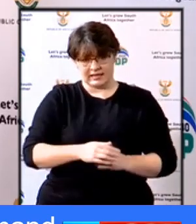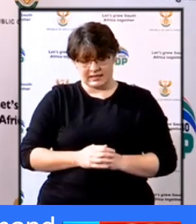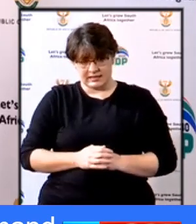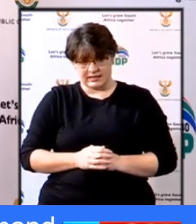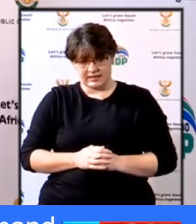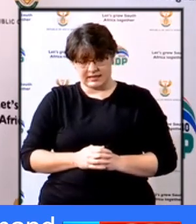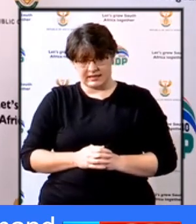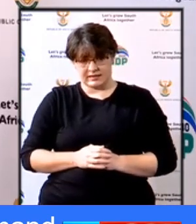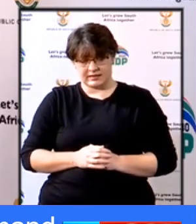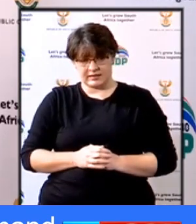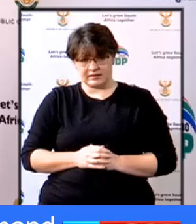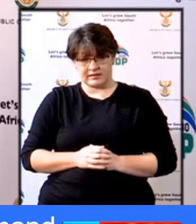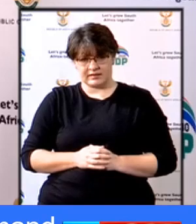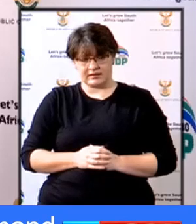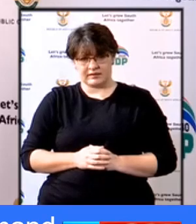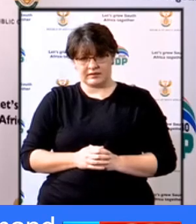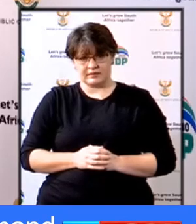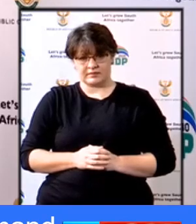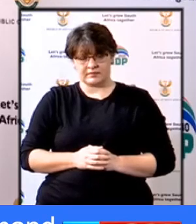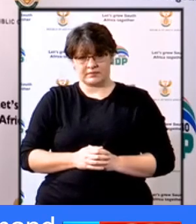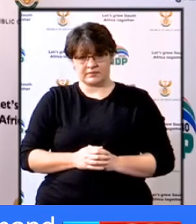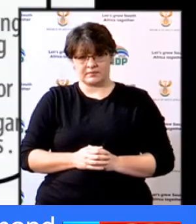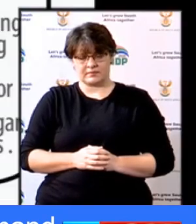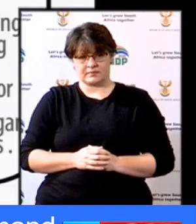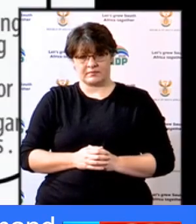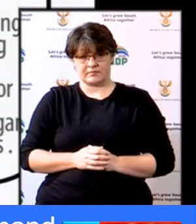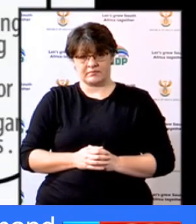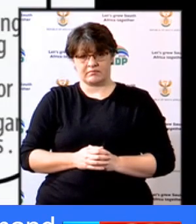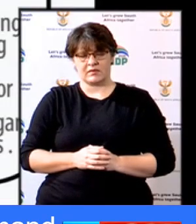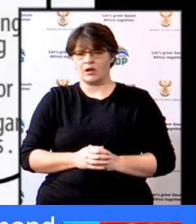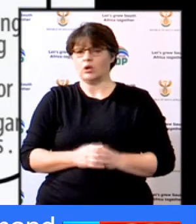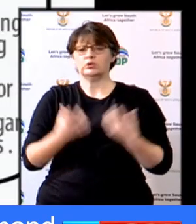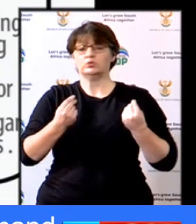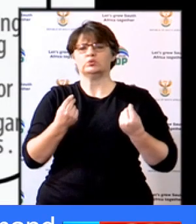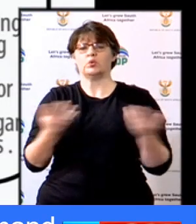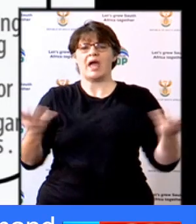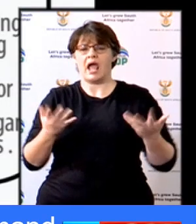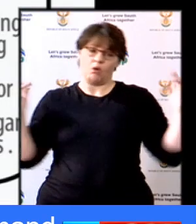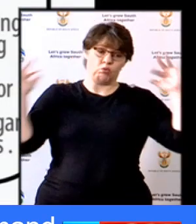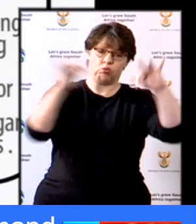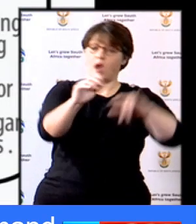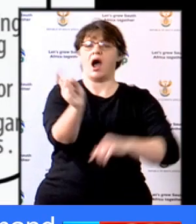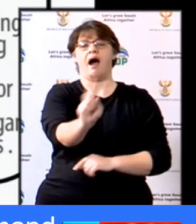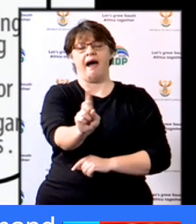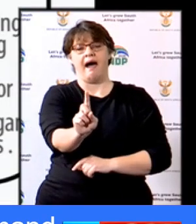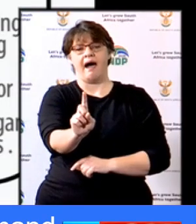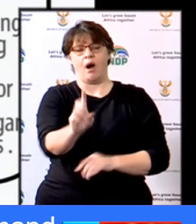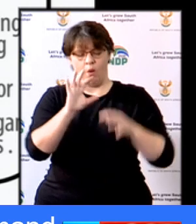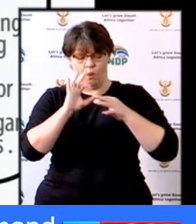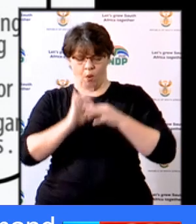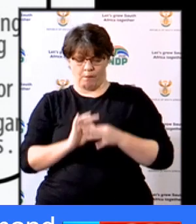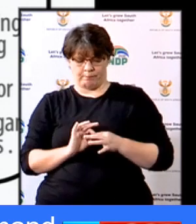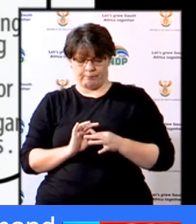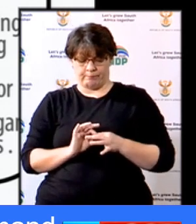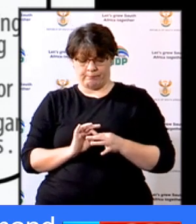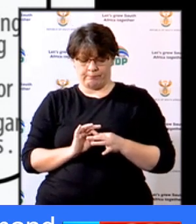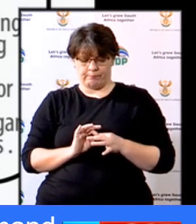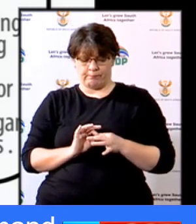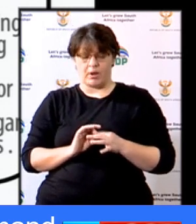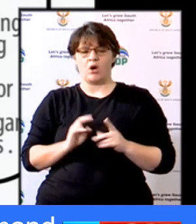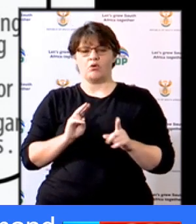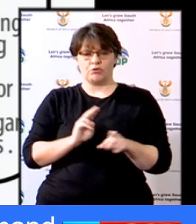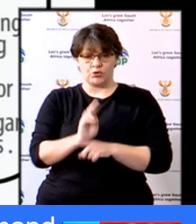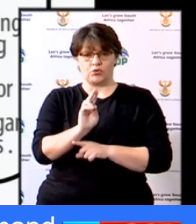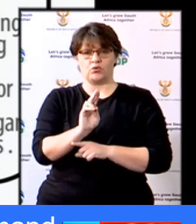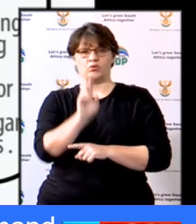but this will be praying at home or virtual, through